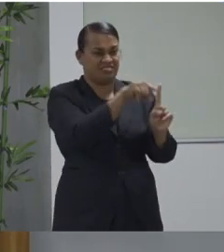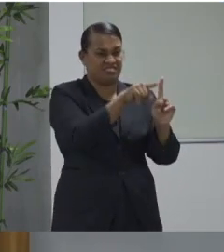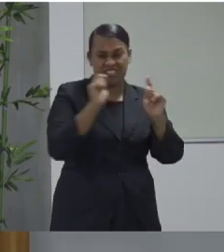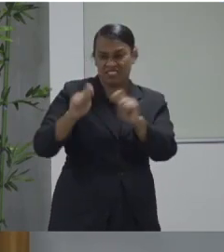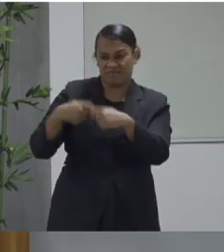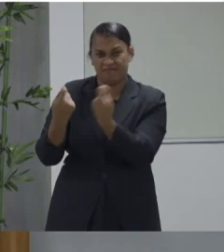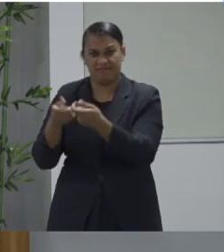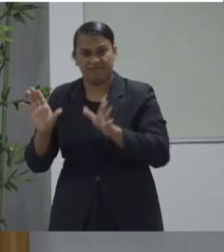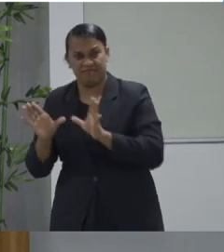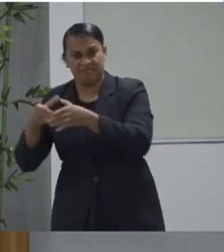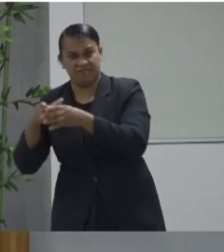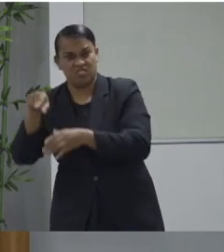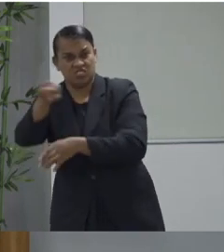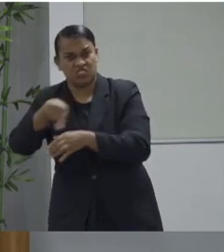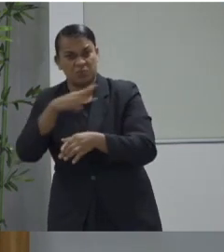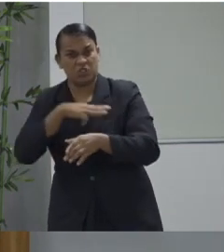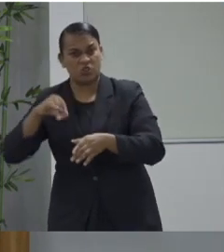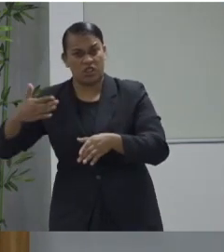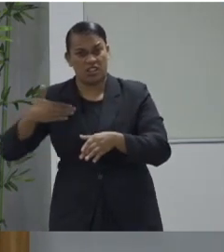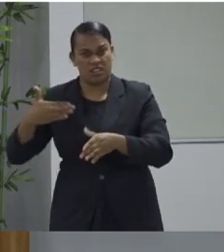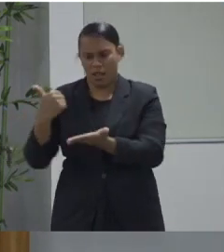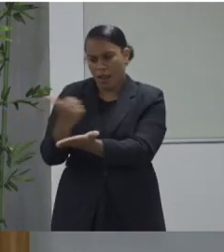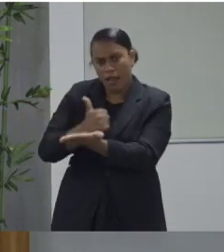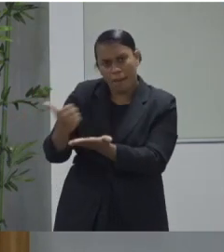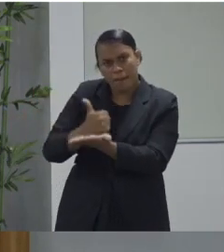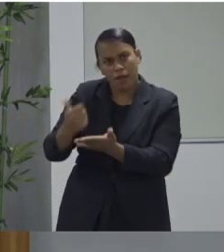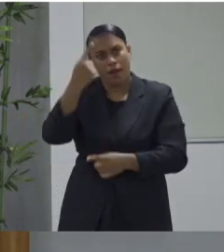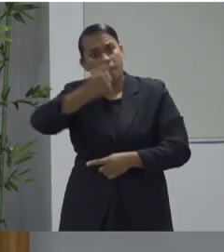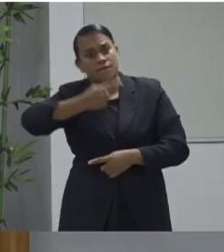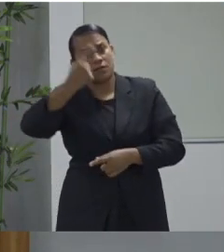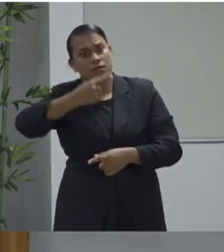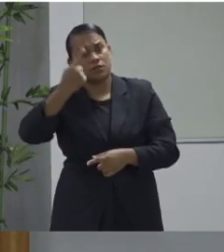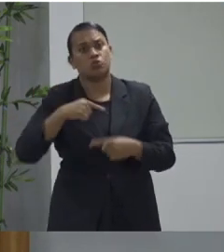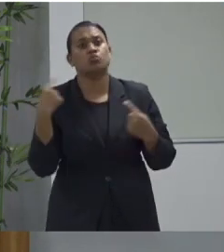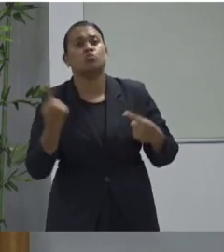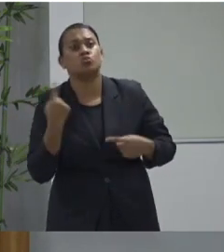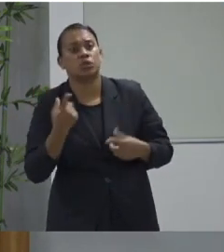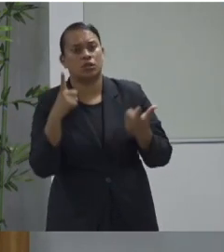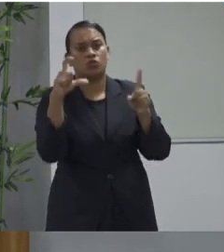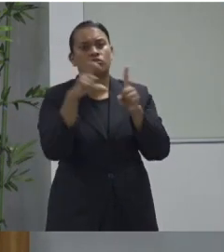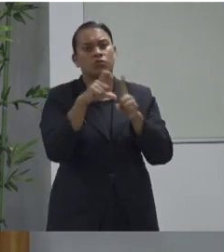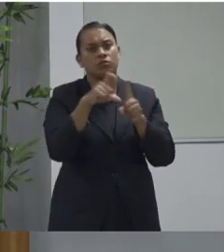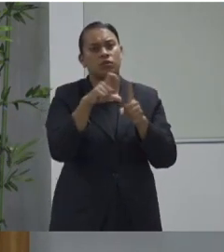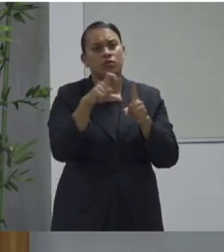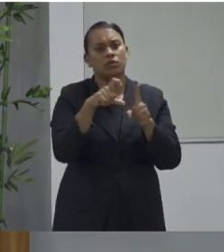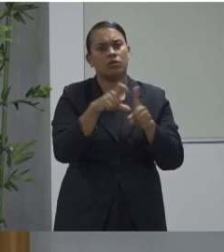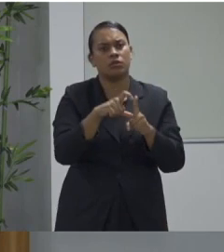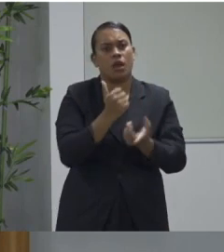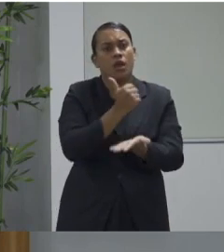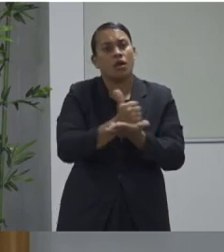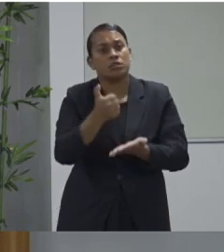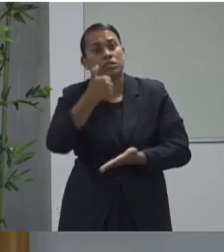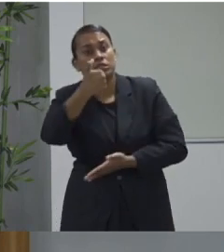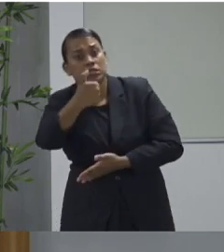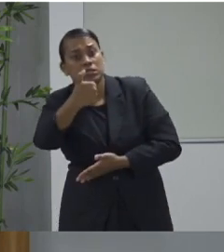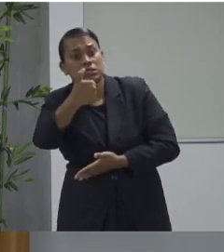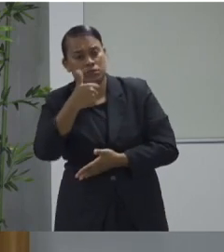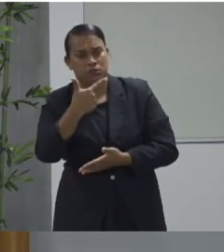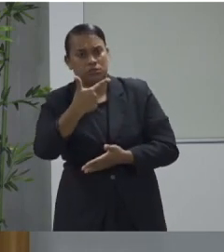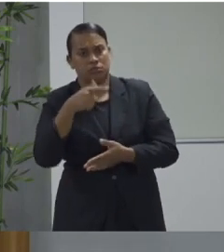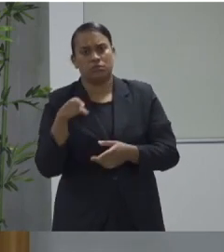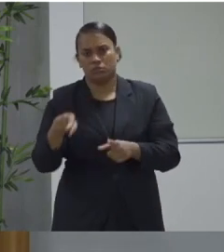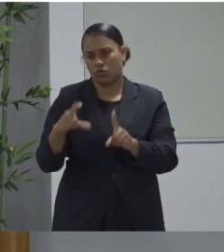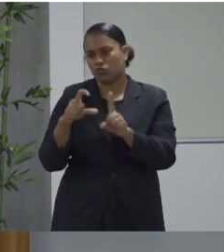11th case is the daughter of case 6 and 7. She,